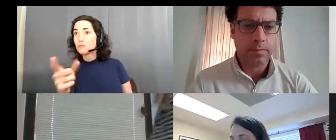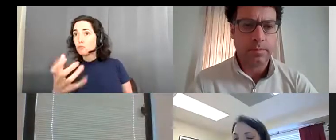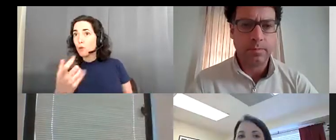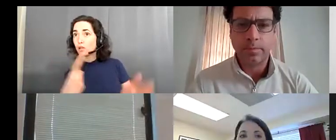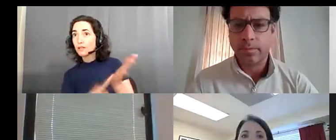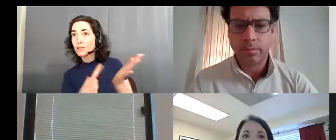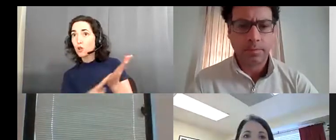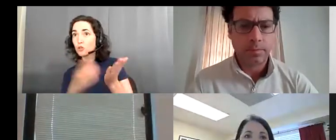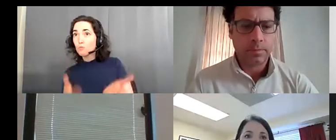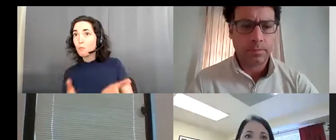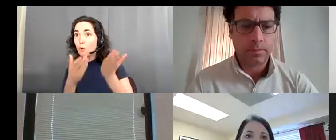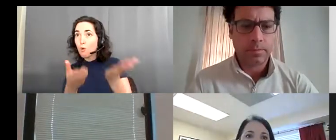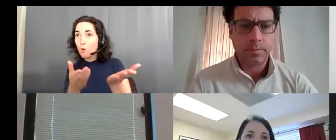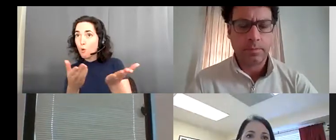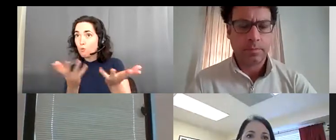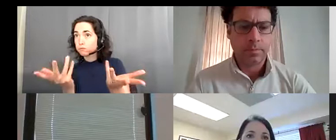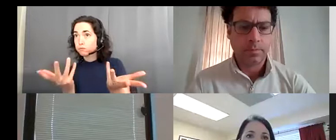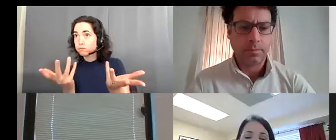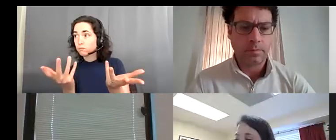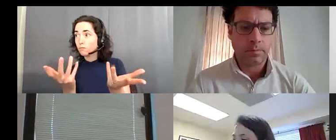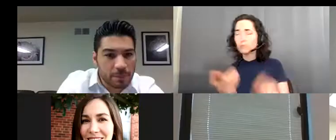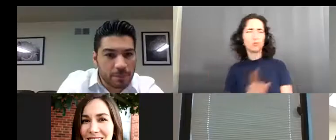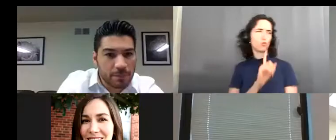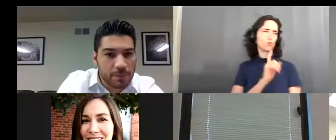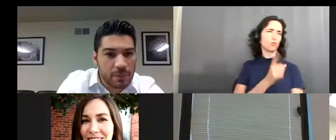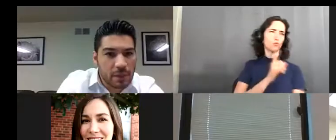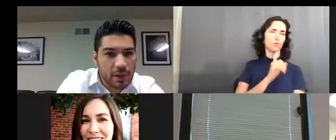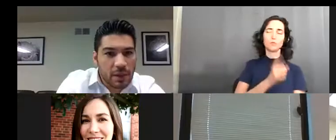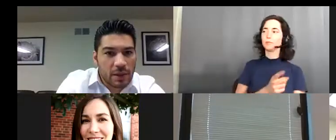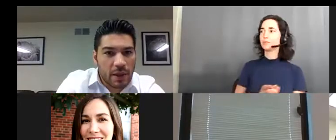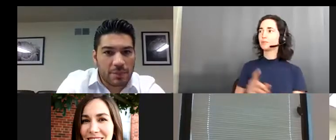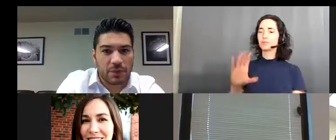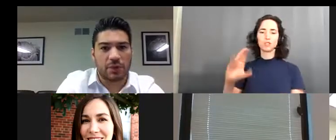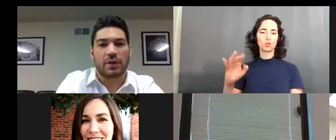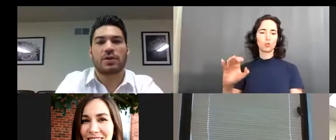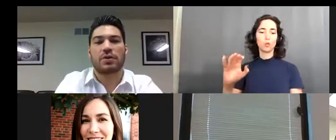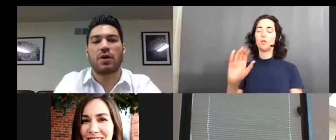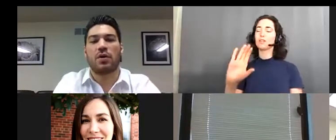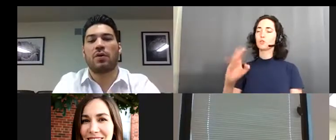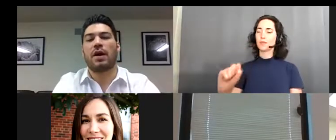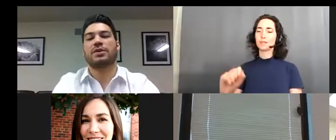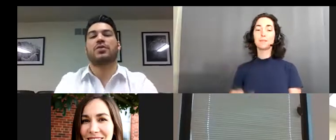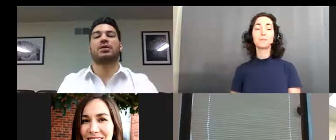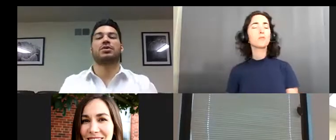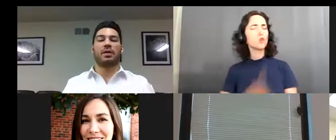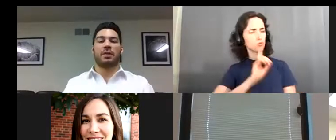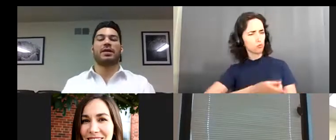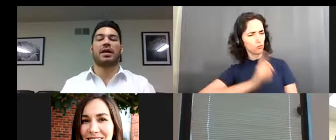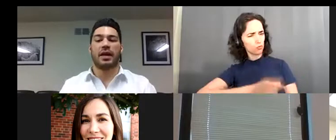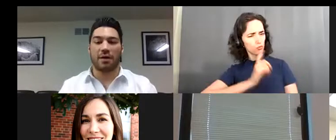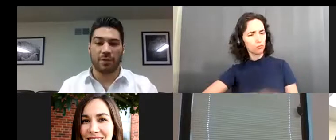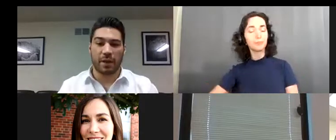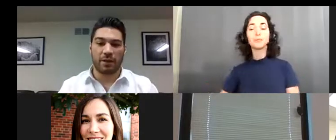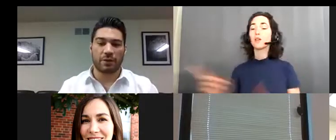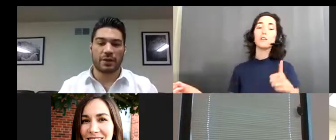the proposals and what we have next on the agenda? Yeah, absolutely. So I just want to start by